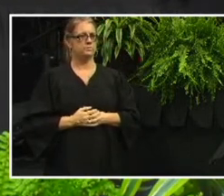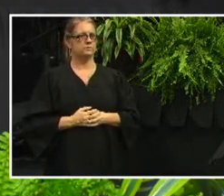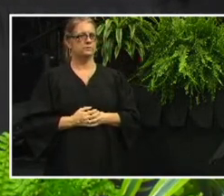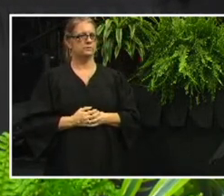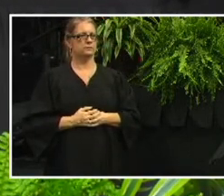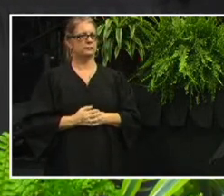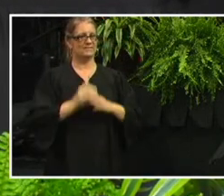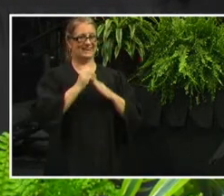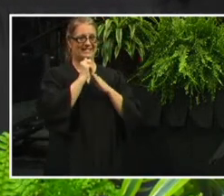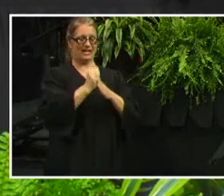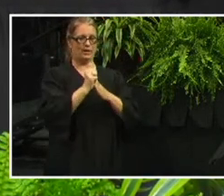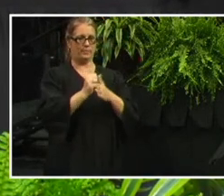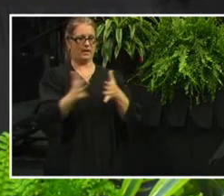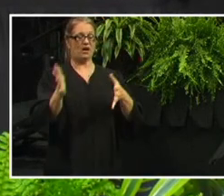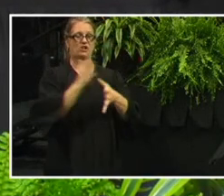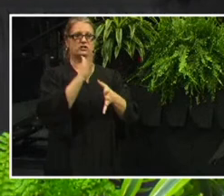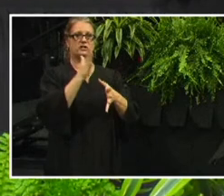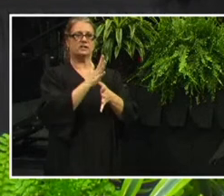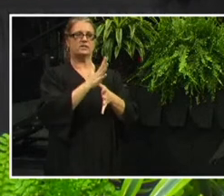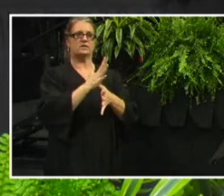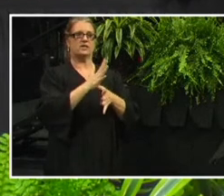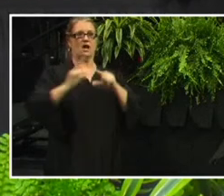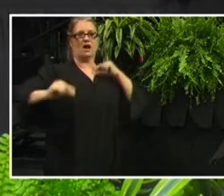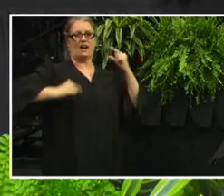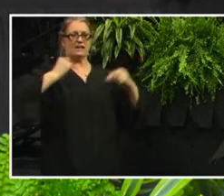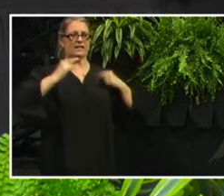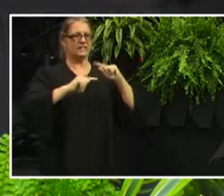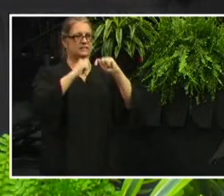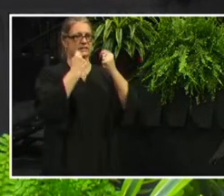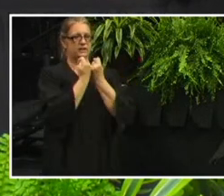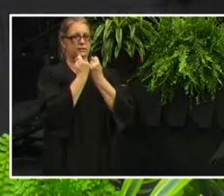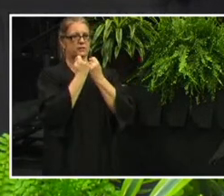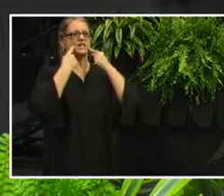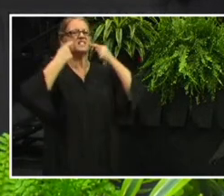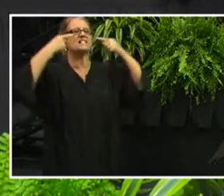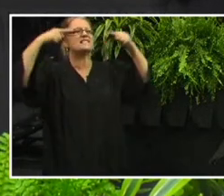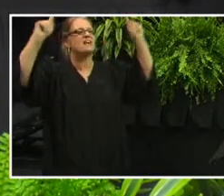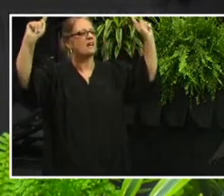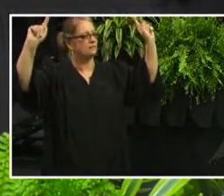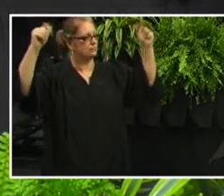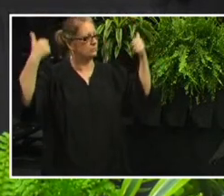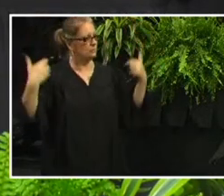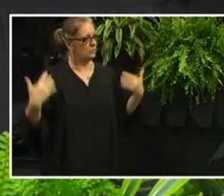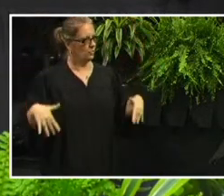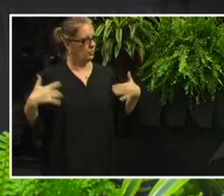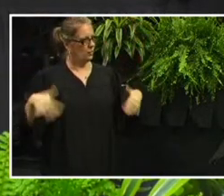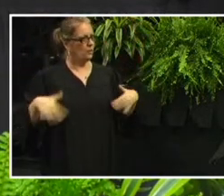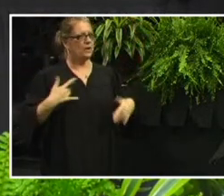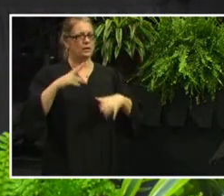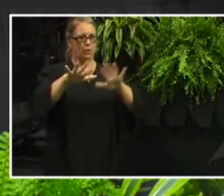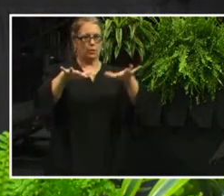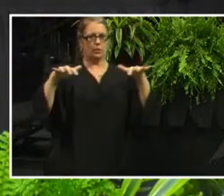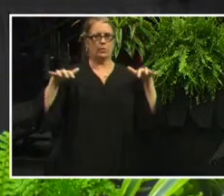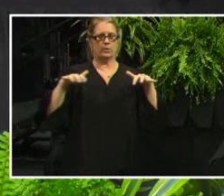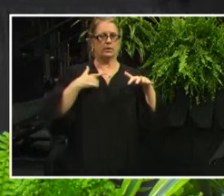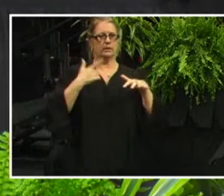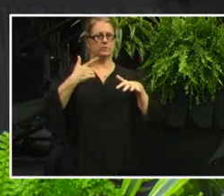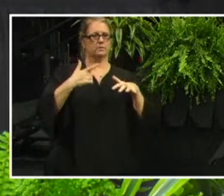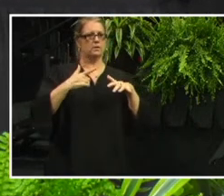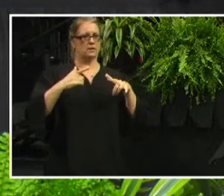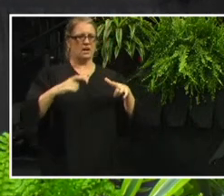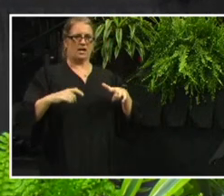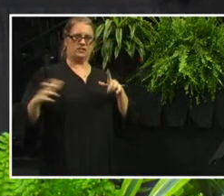Led by our senior class, our athletic teams have had great success. Seated before you are region